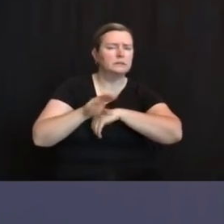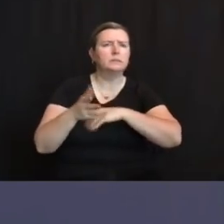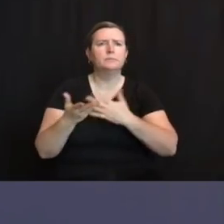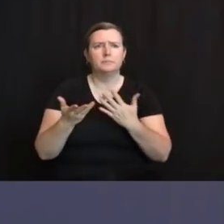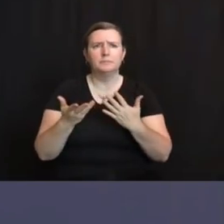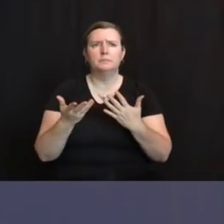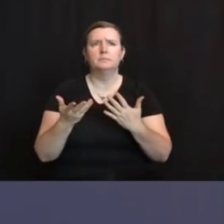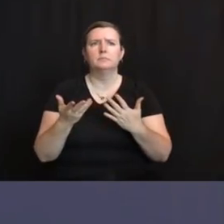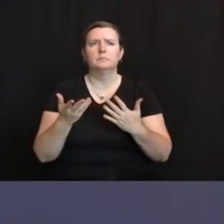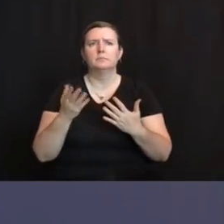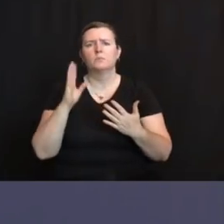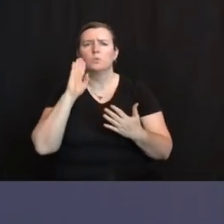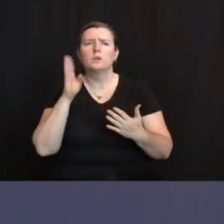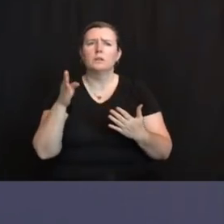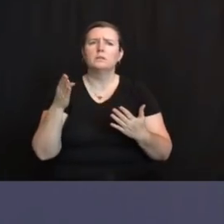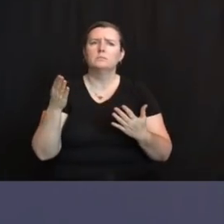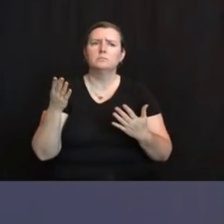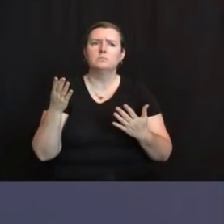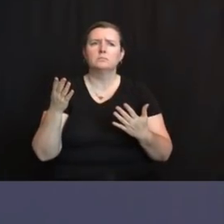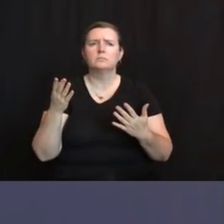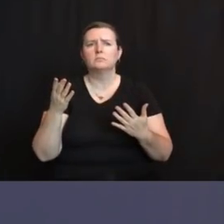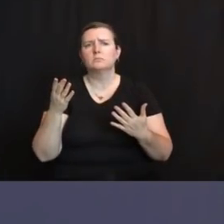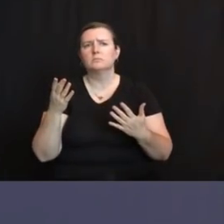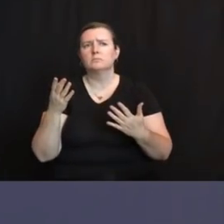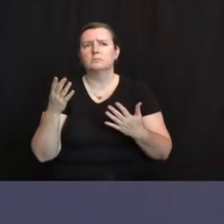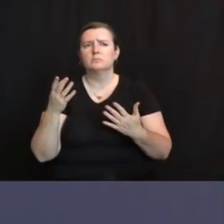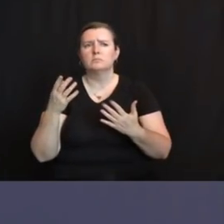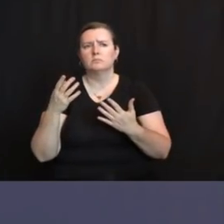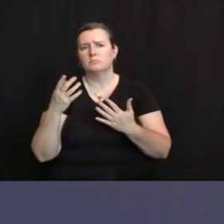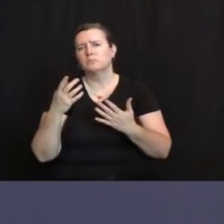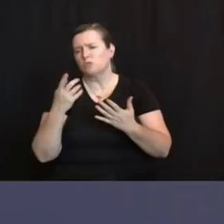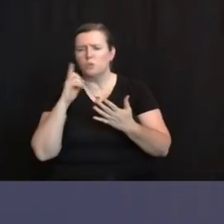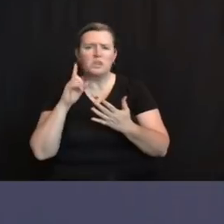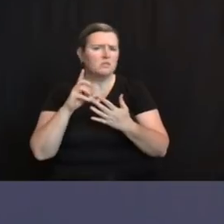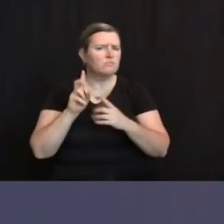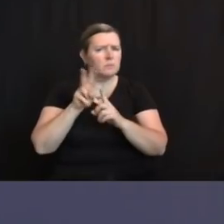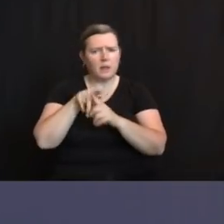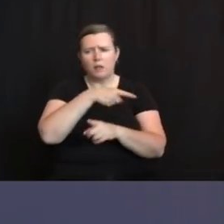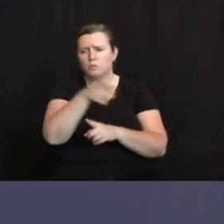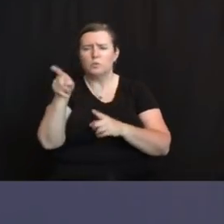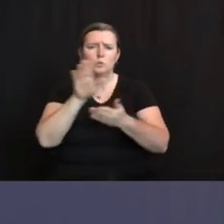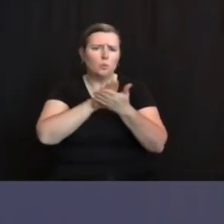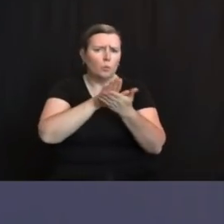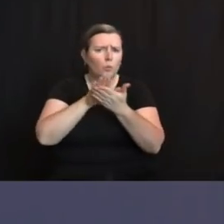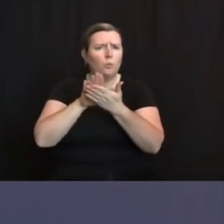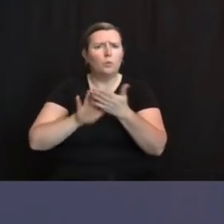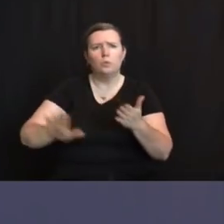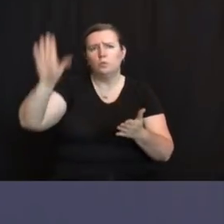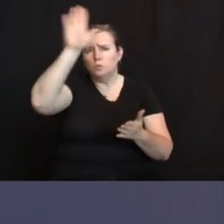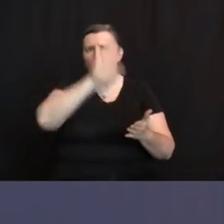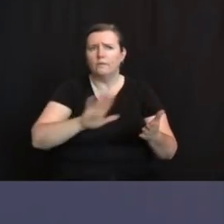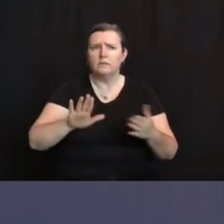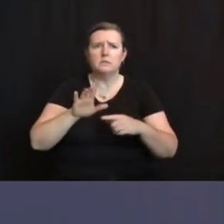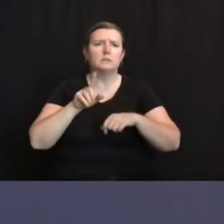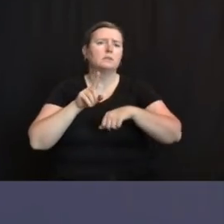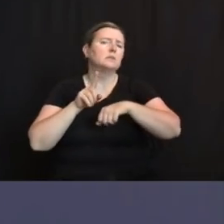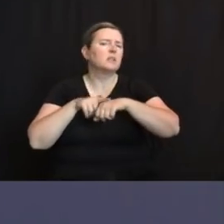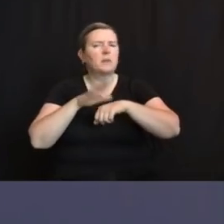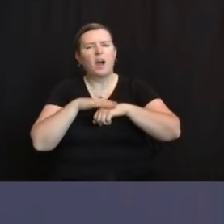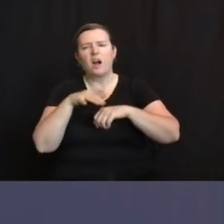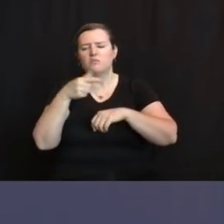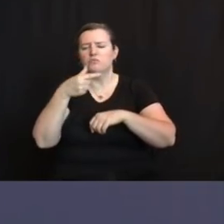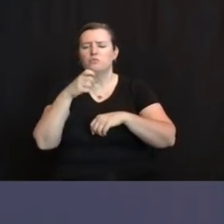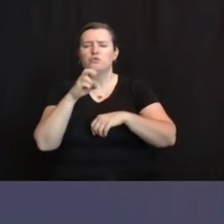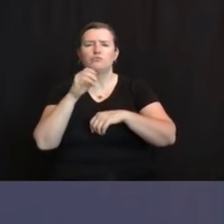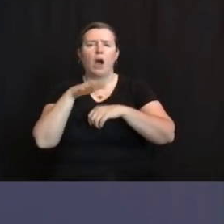our schools and education communities, whether they be geographic, demographic, or economic, and acknowledge